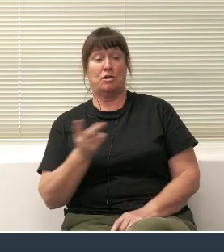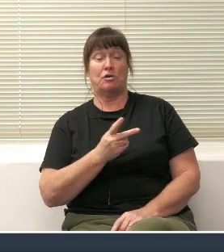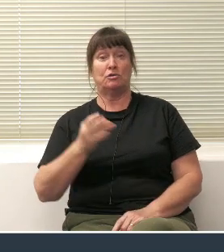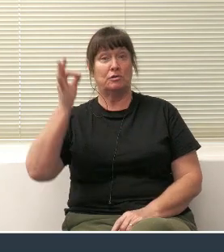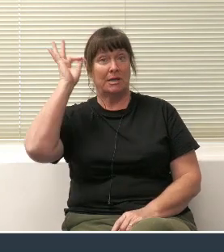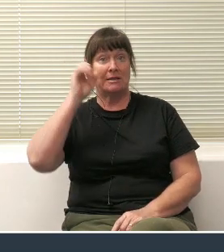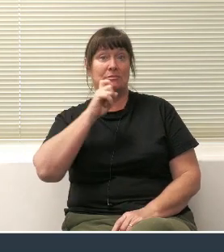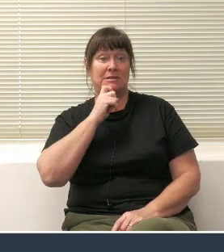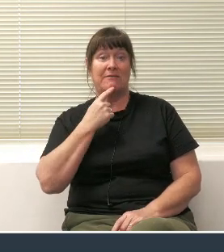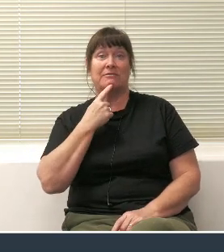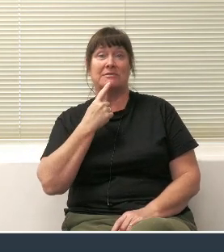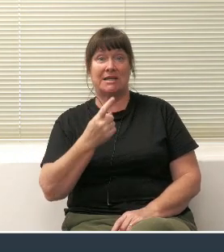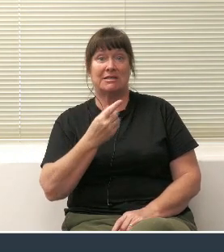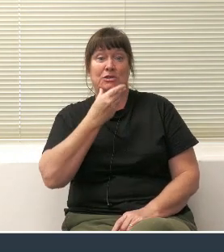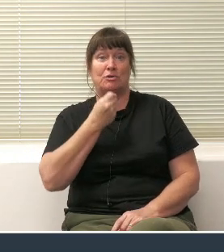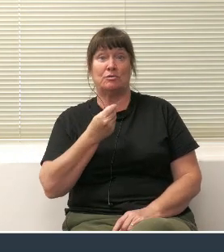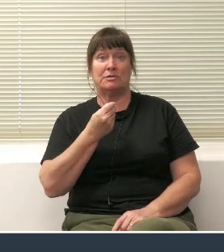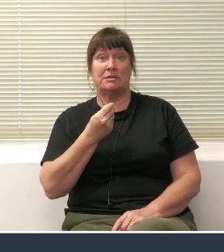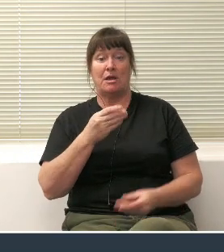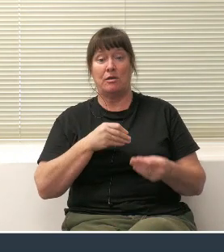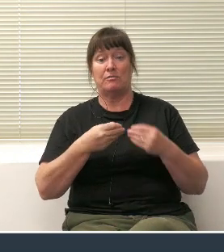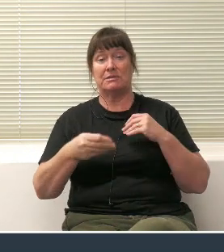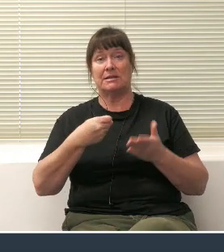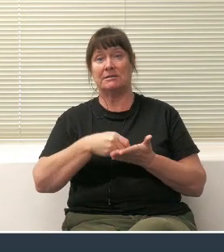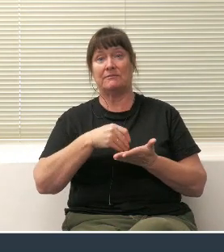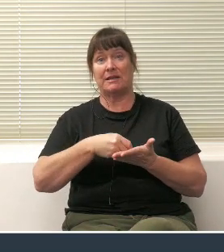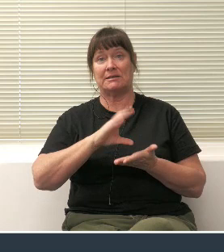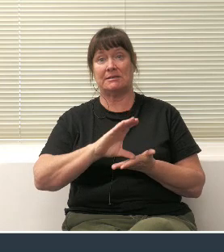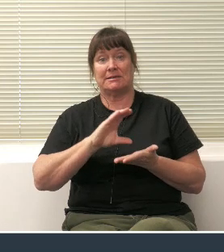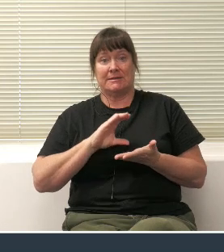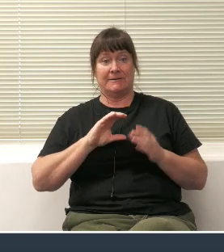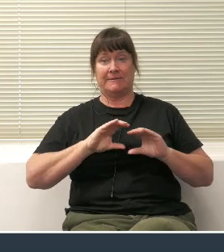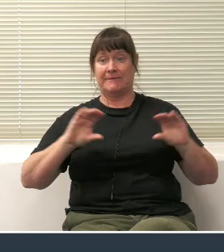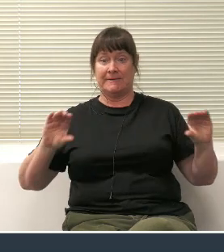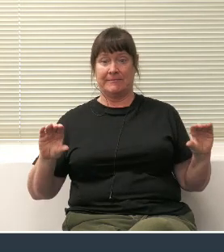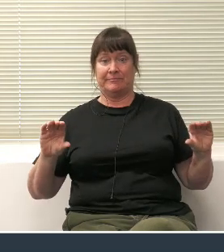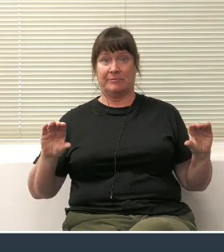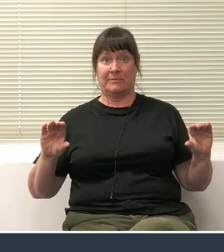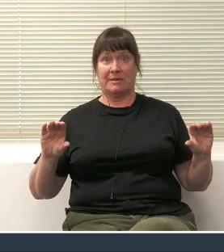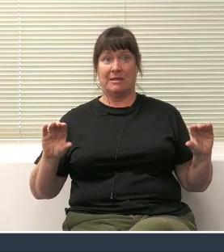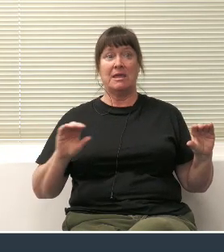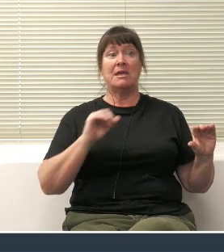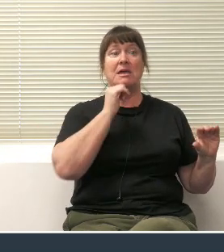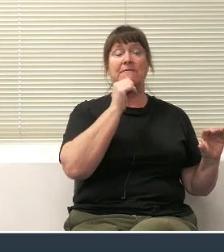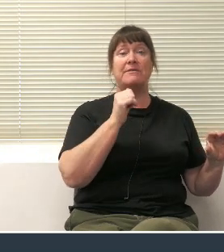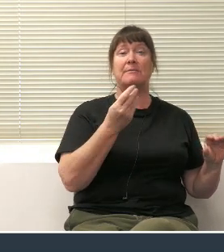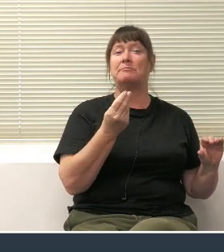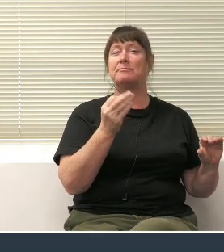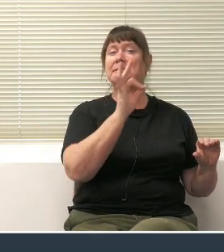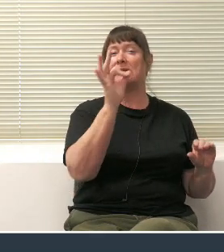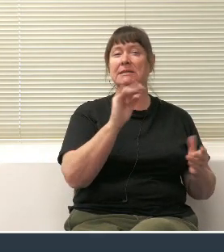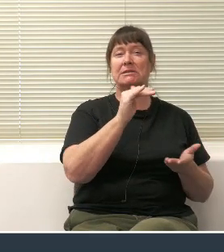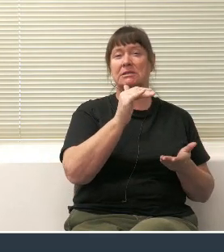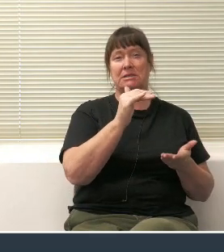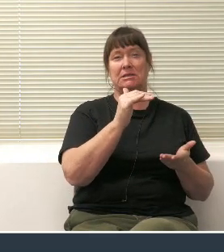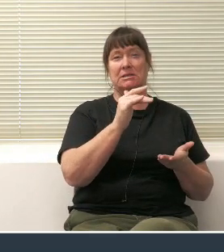to utilise the resilience fund. So by reducing that 2.45% to 0.45, that's not stopping them from